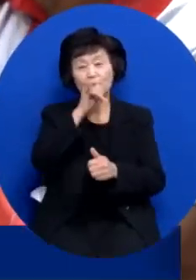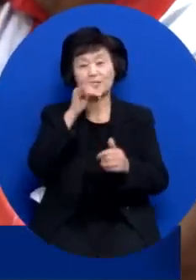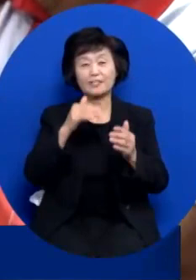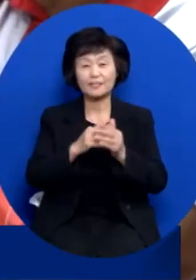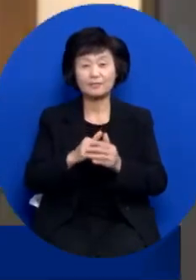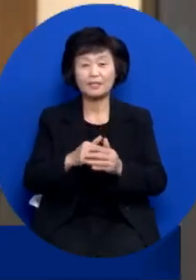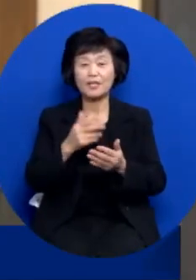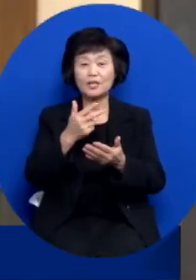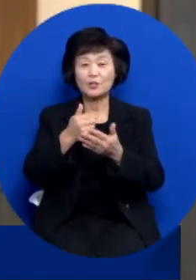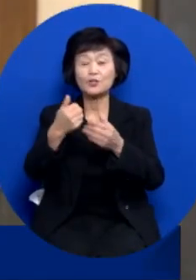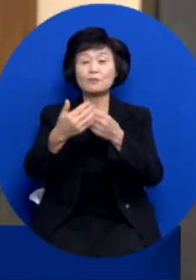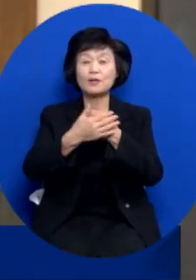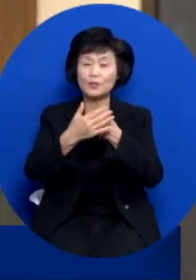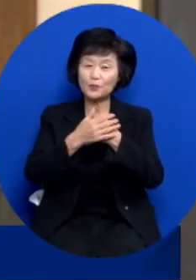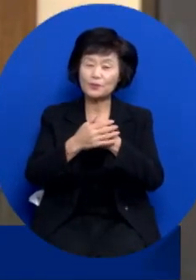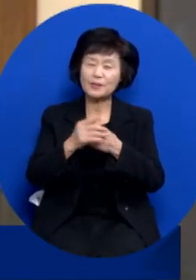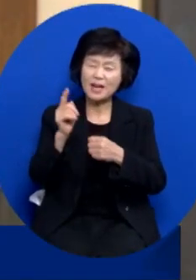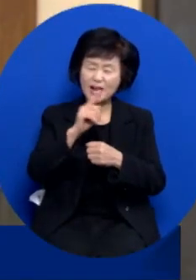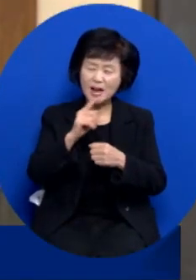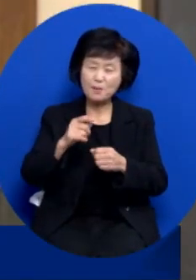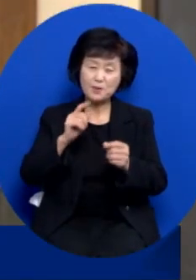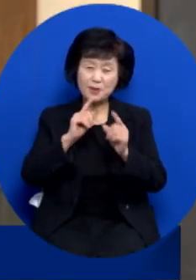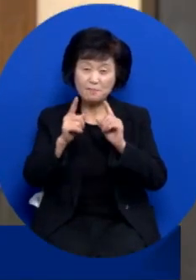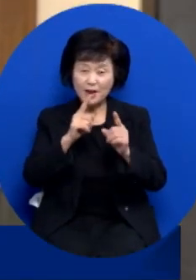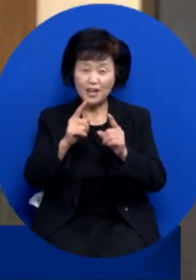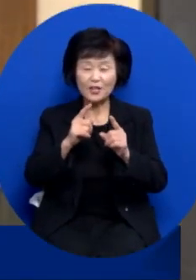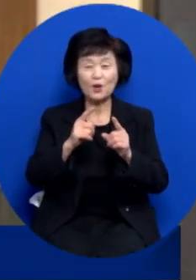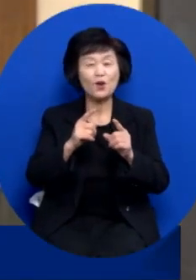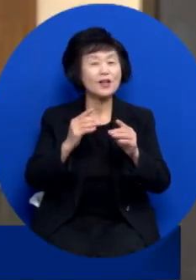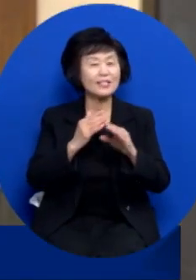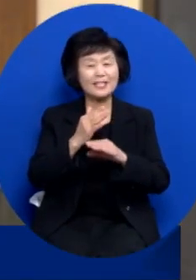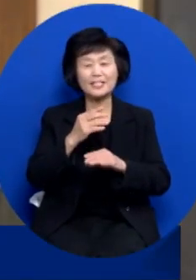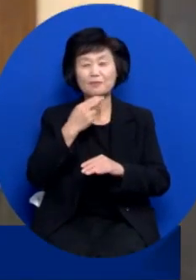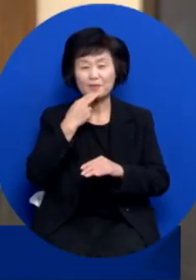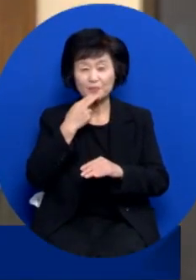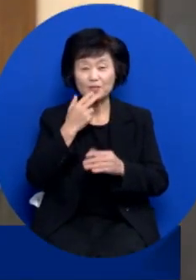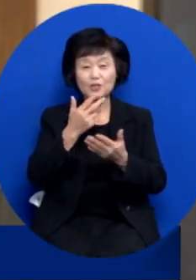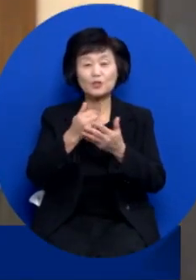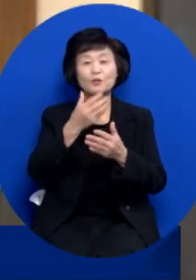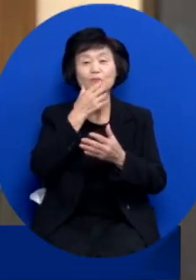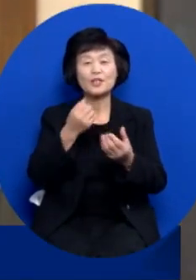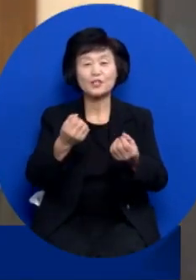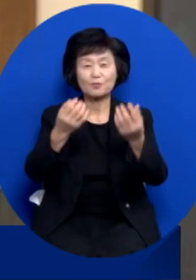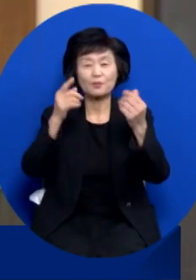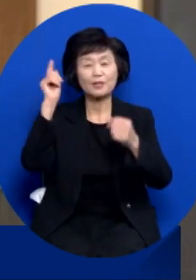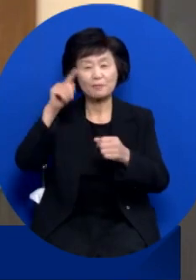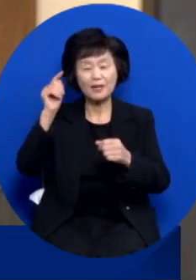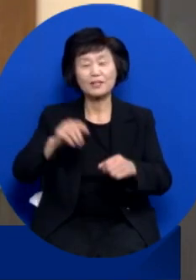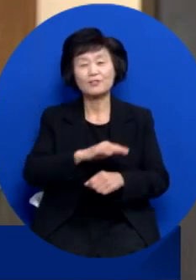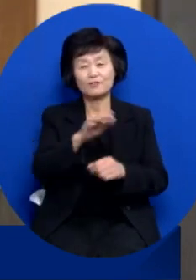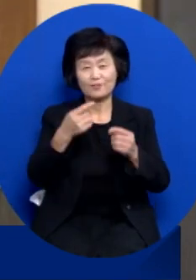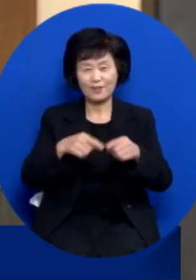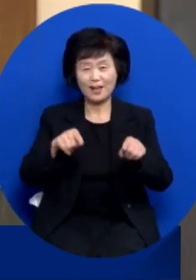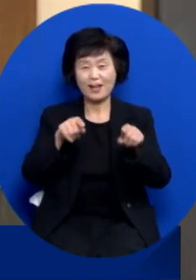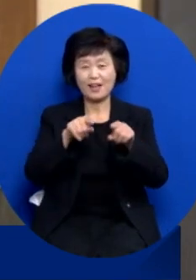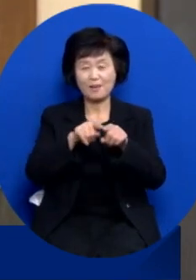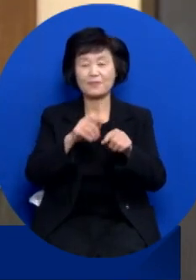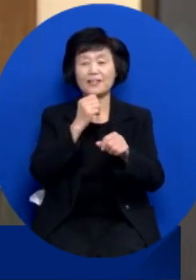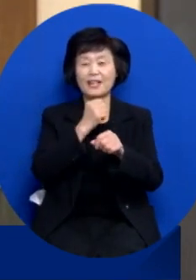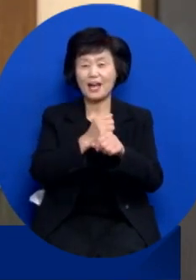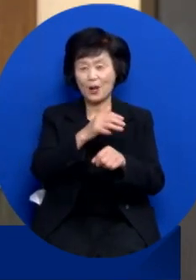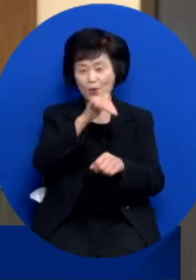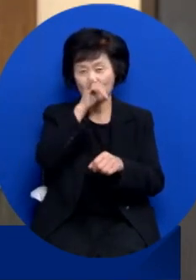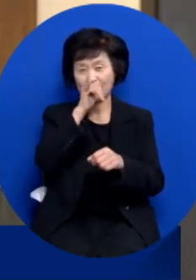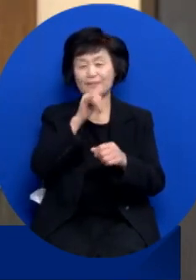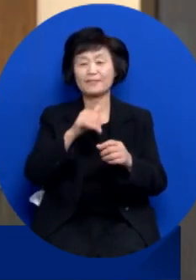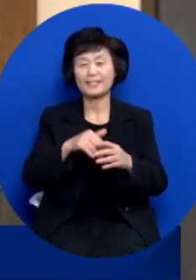that comes from our Lord is cannot be overstated. His blessings are here with us